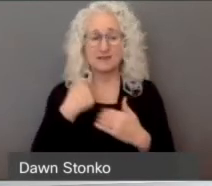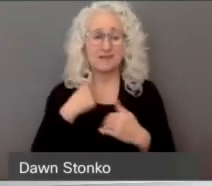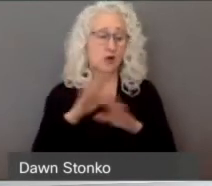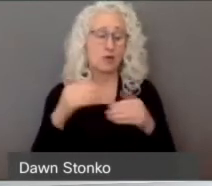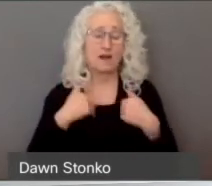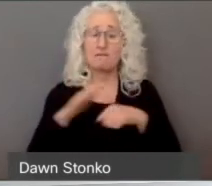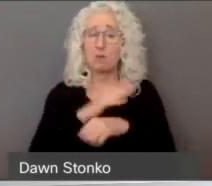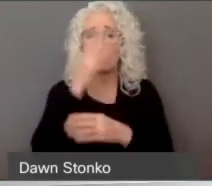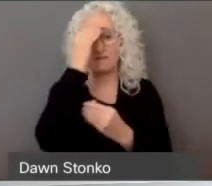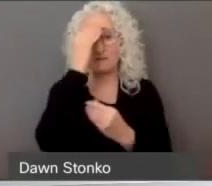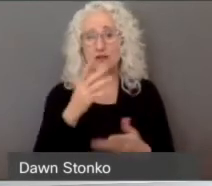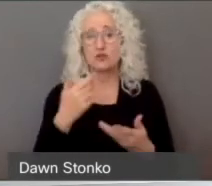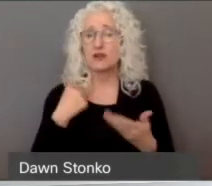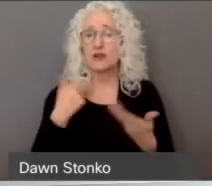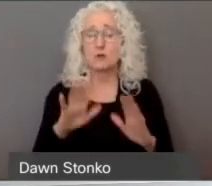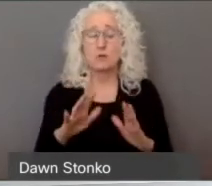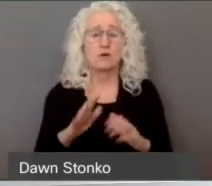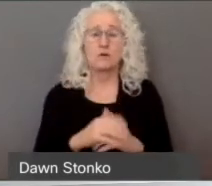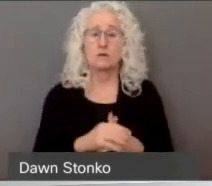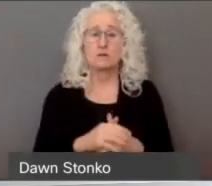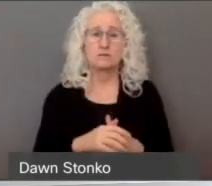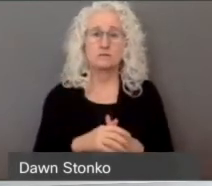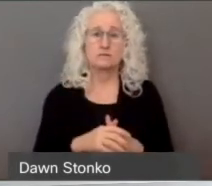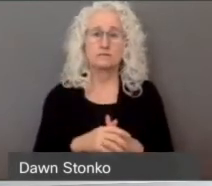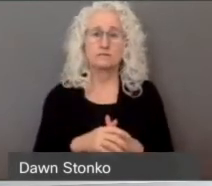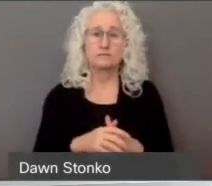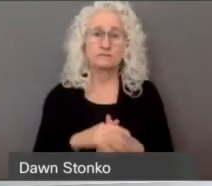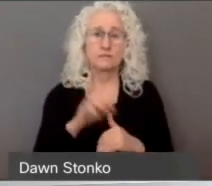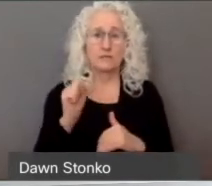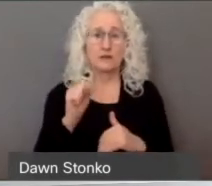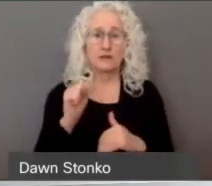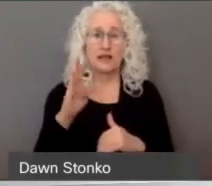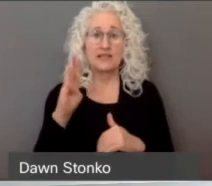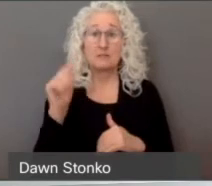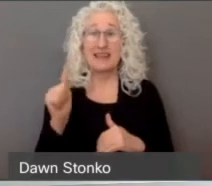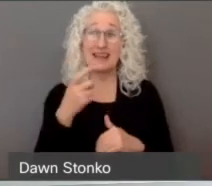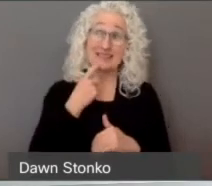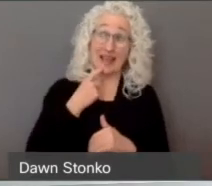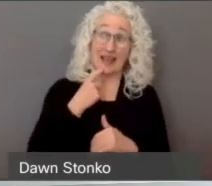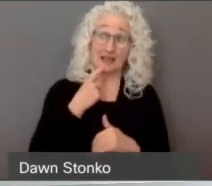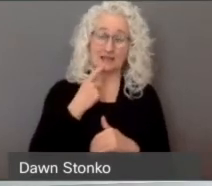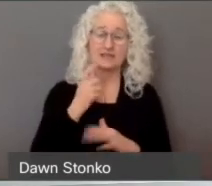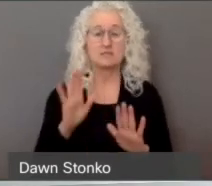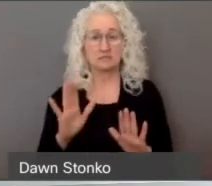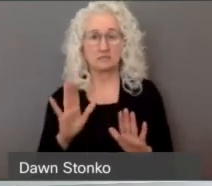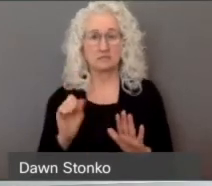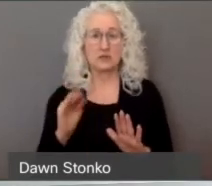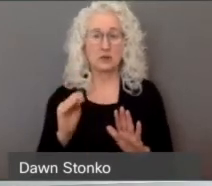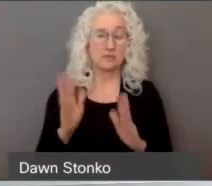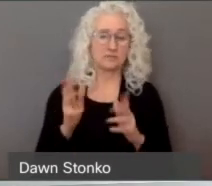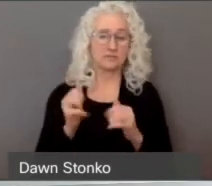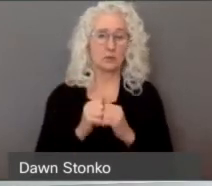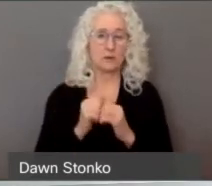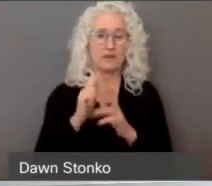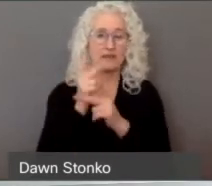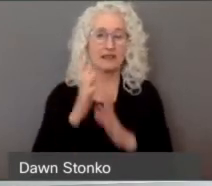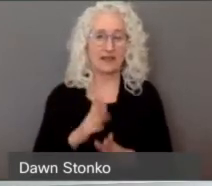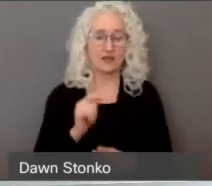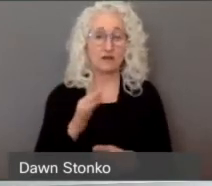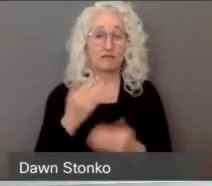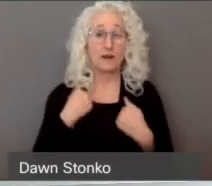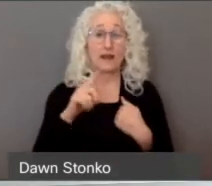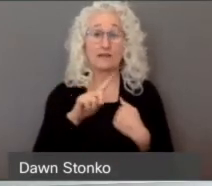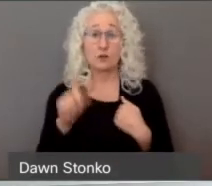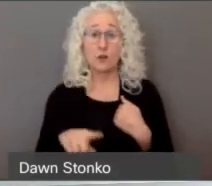don't want to get into you know, SBA said on this. So we're gonna leave that with the lender, and then if we have questions